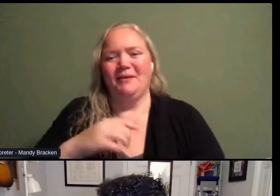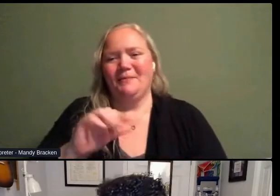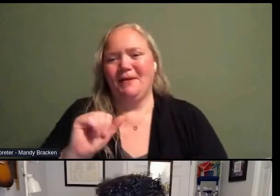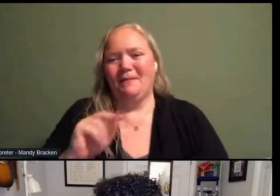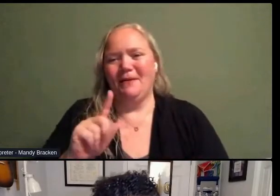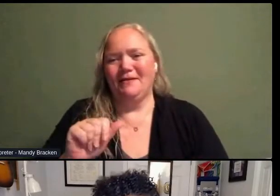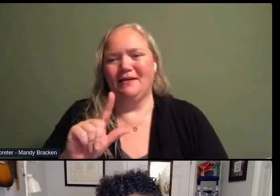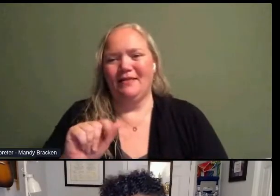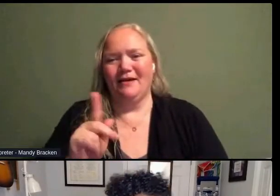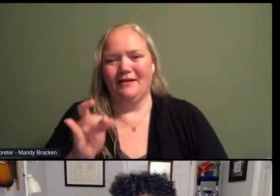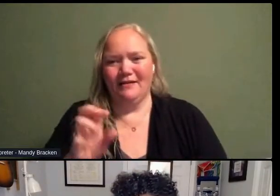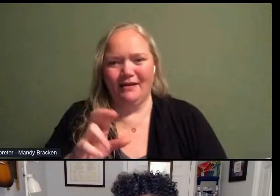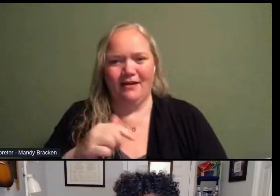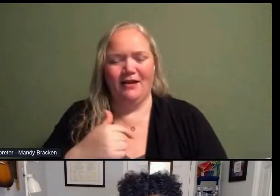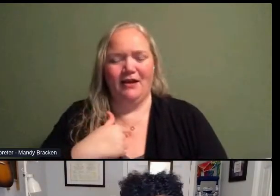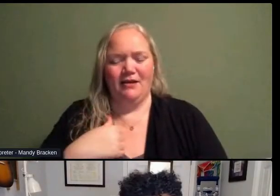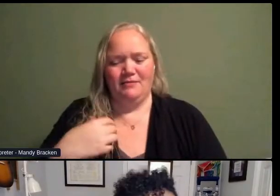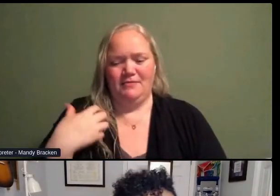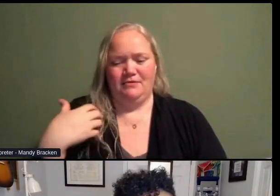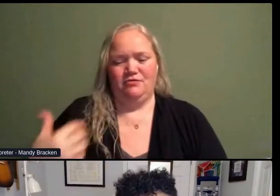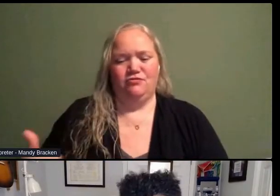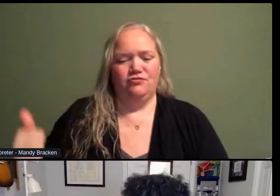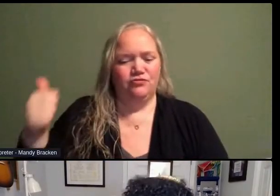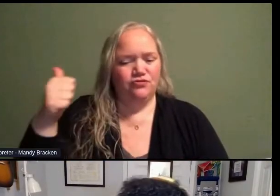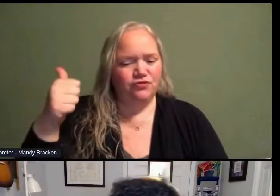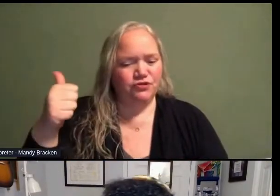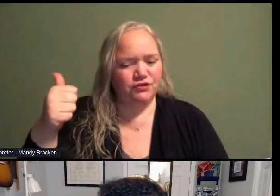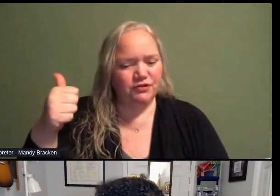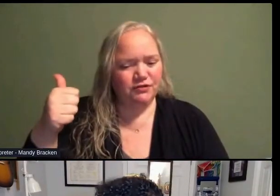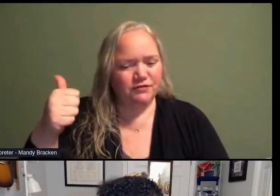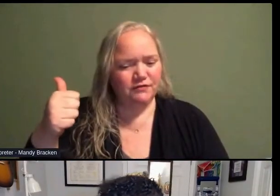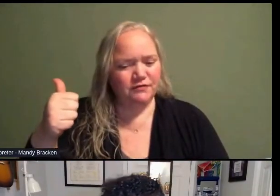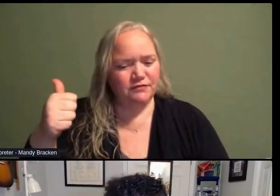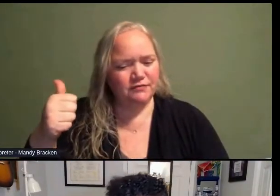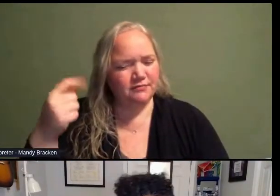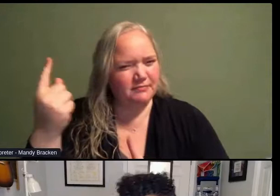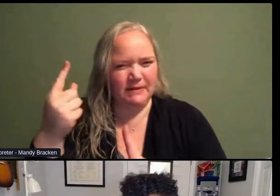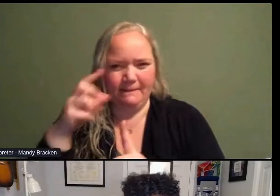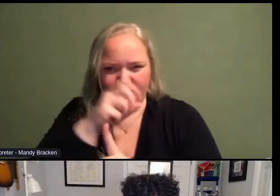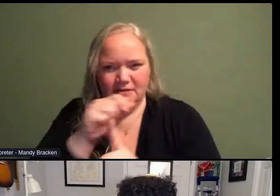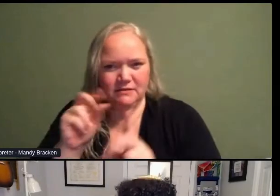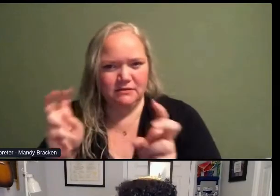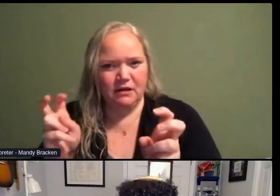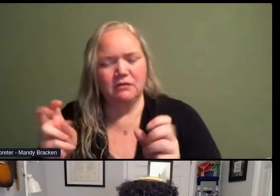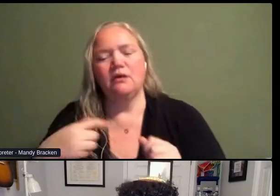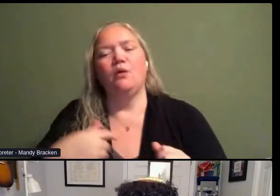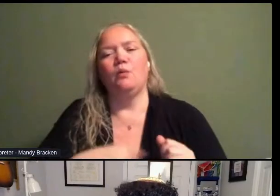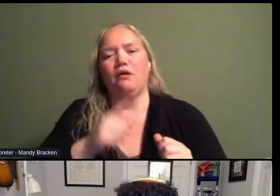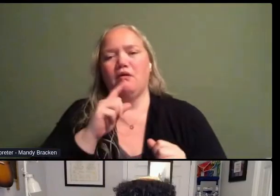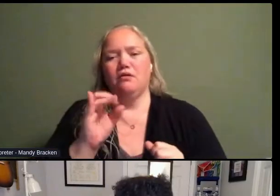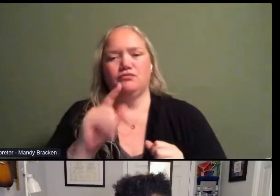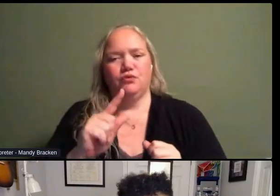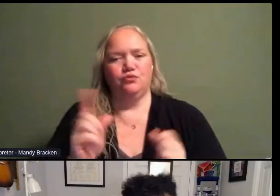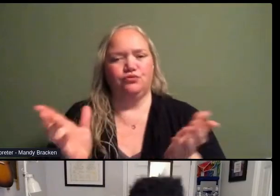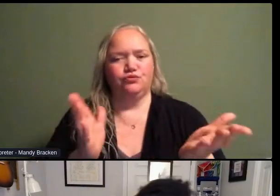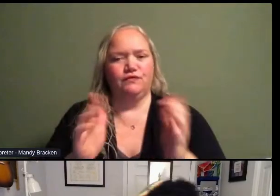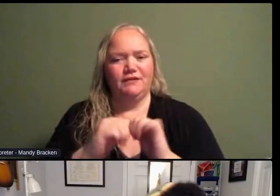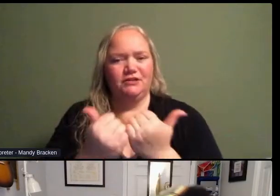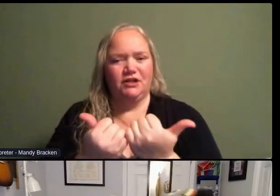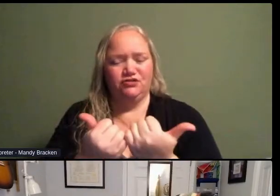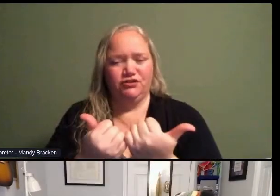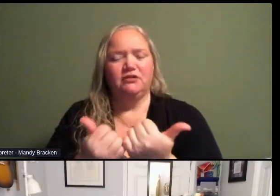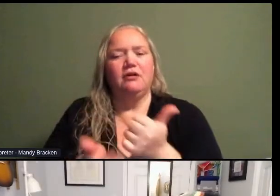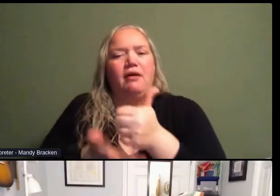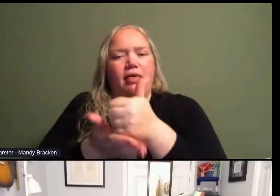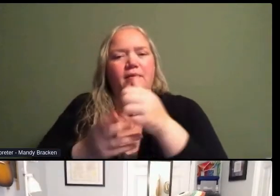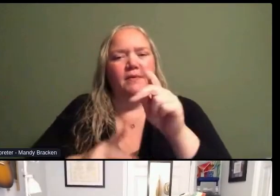Officer at Jewish Family and Career Services. We are a social service agency helping people and individuals and